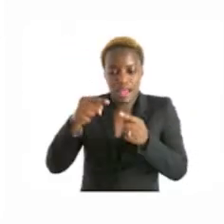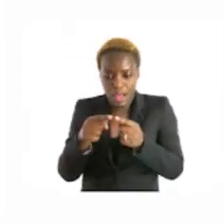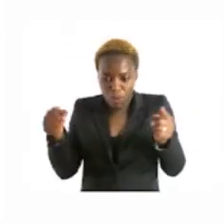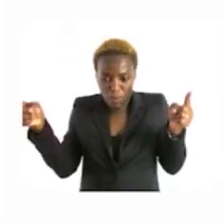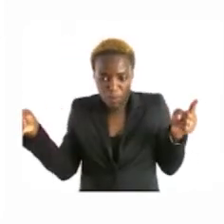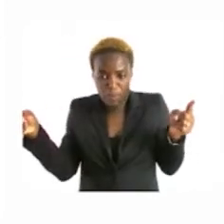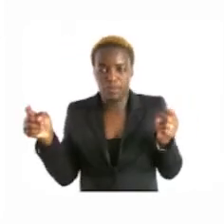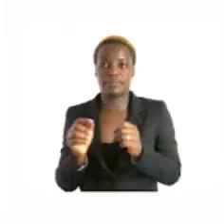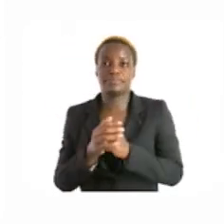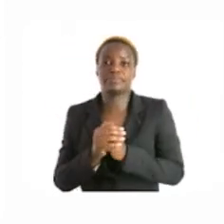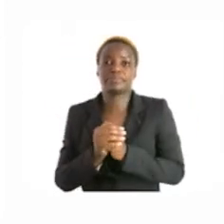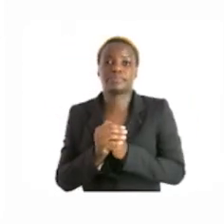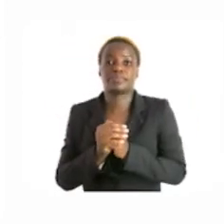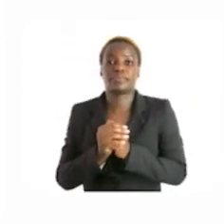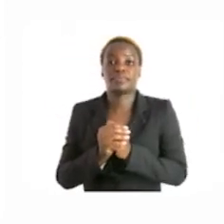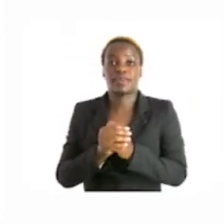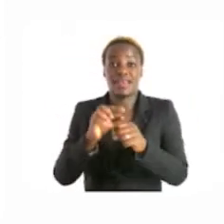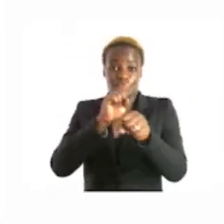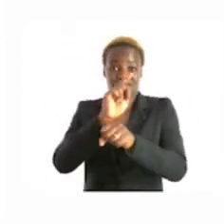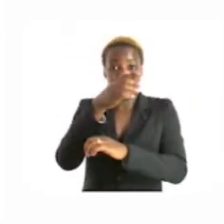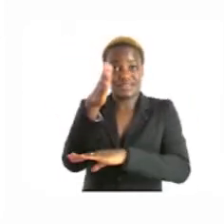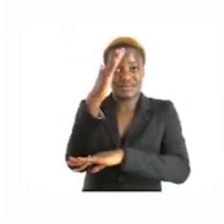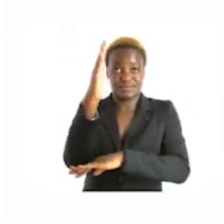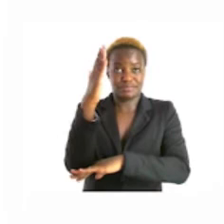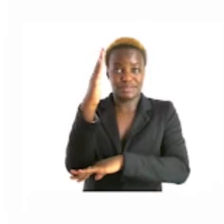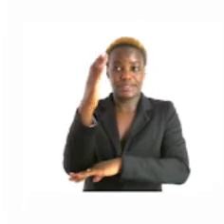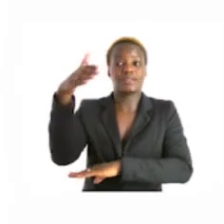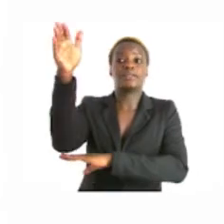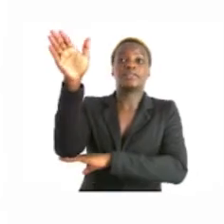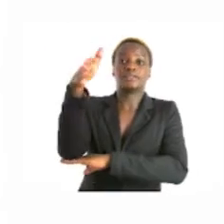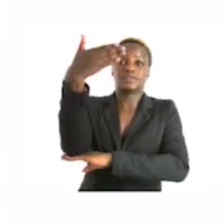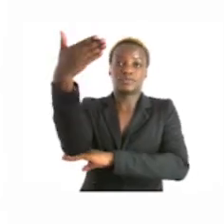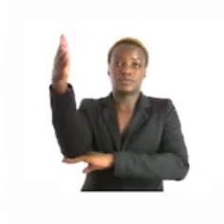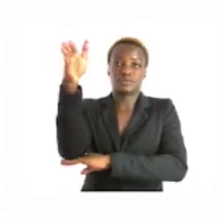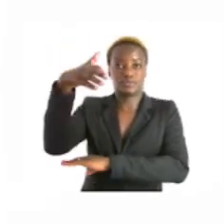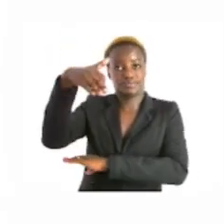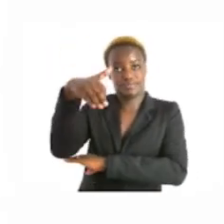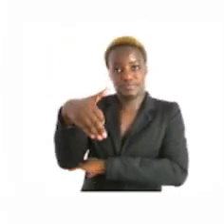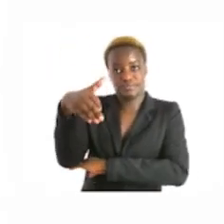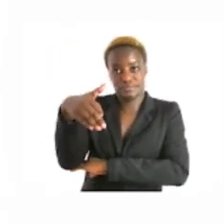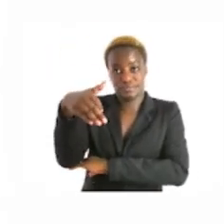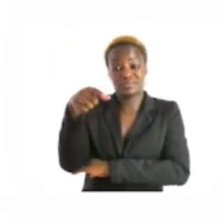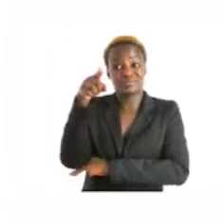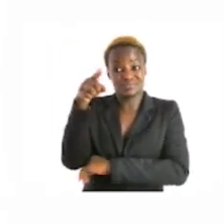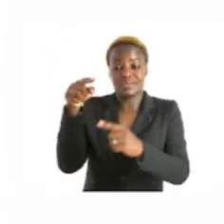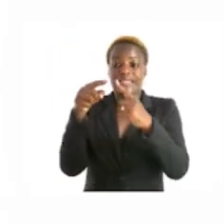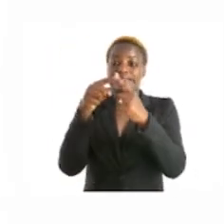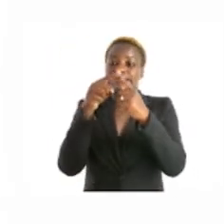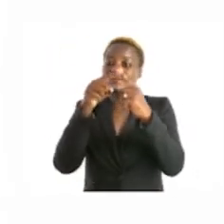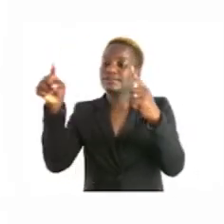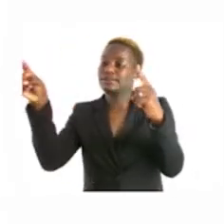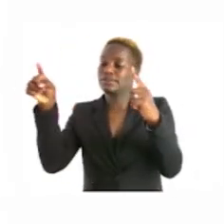first picture there, we have the Namibian flag, which is actually a rectangular shape. All